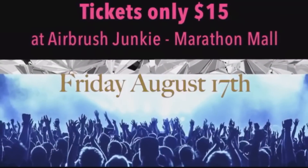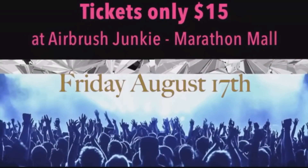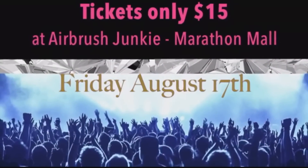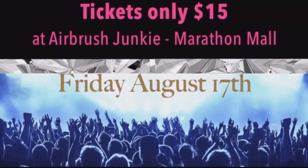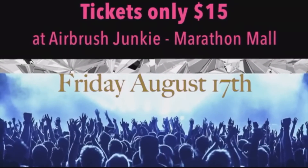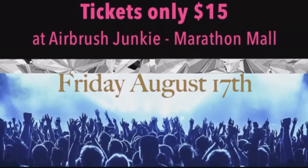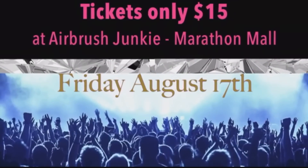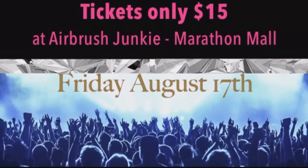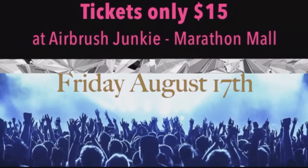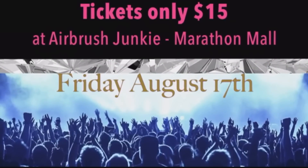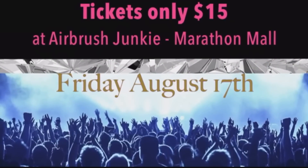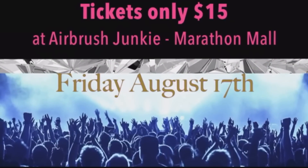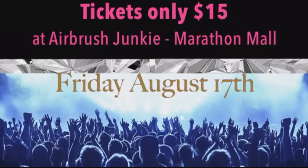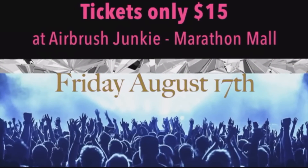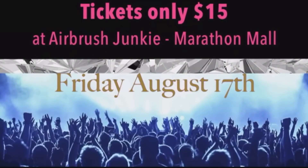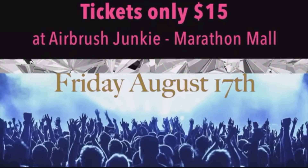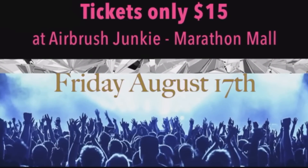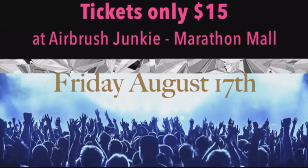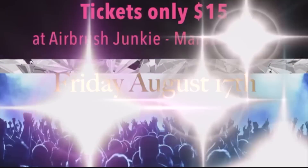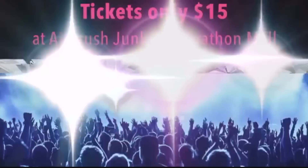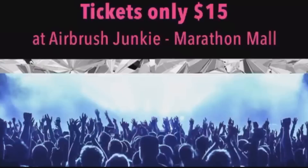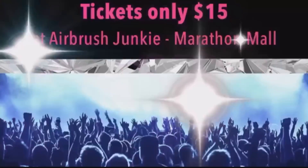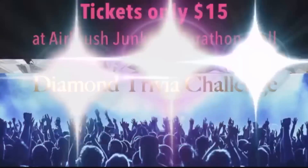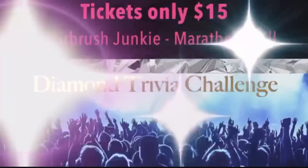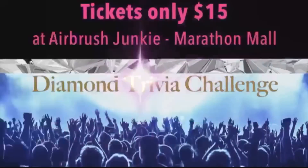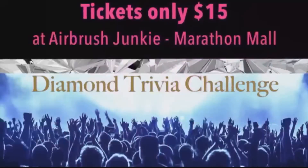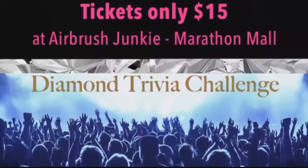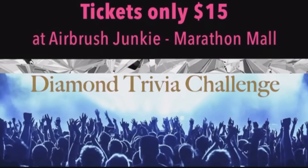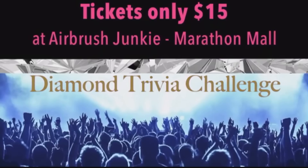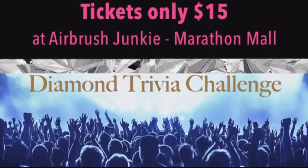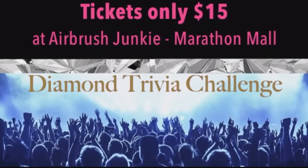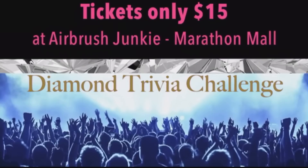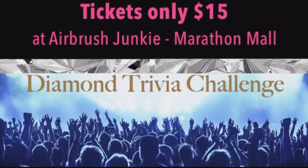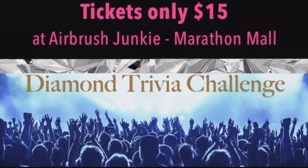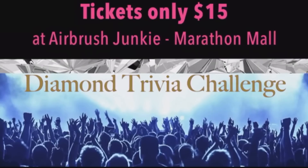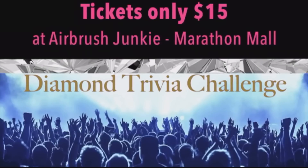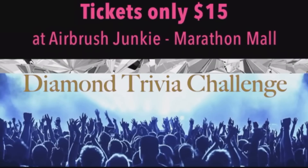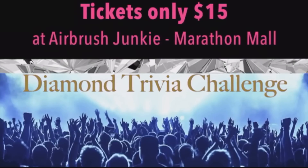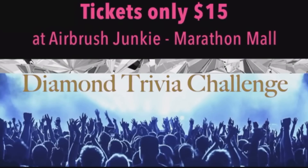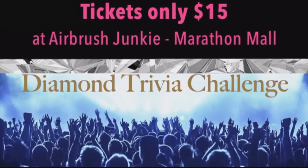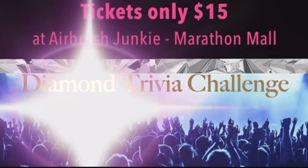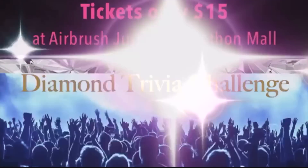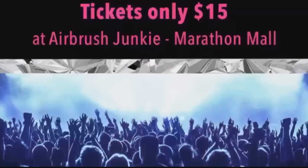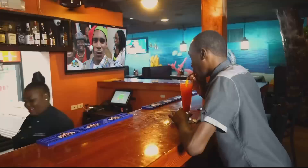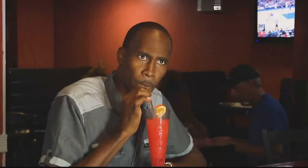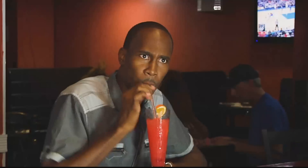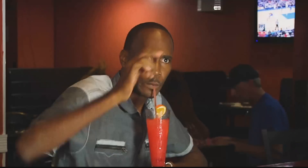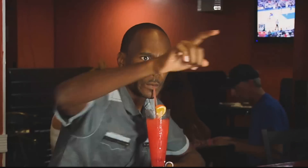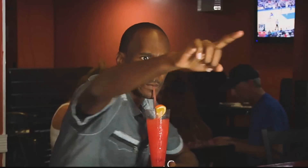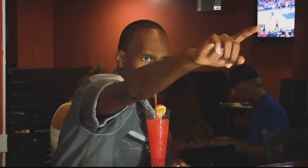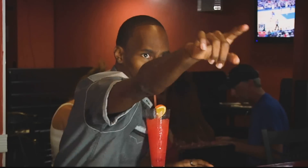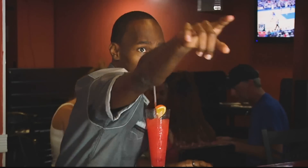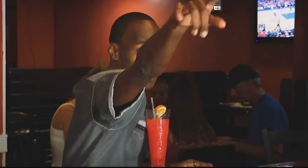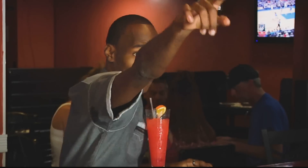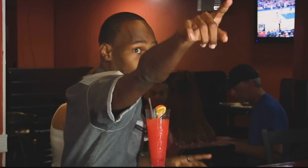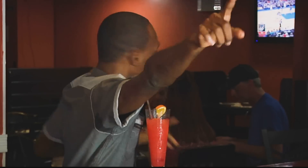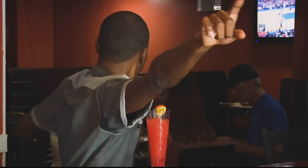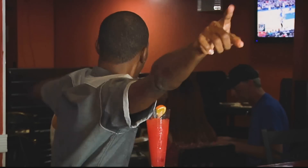live studio audience for the Diamond Trivia Challenge. See you there.